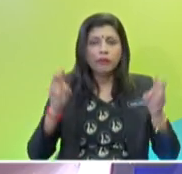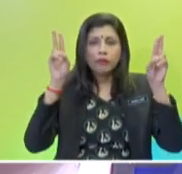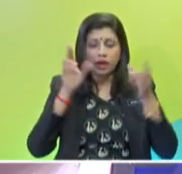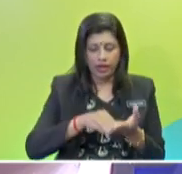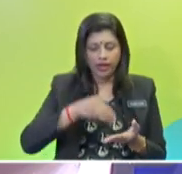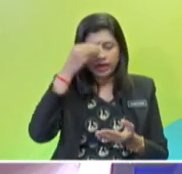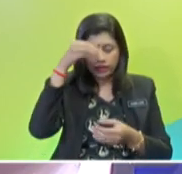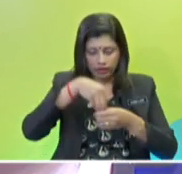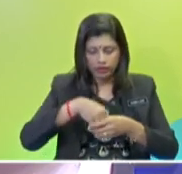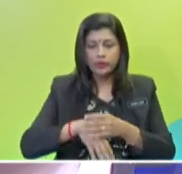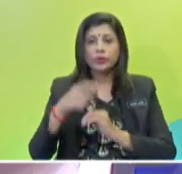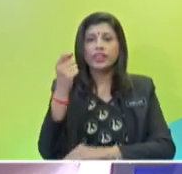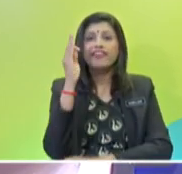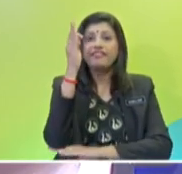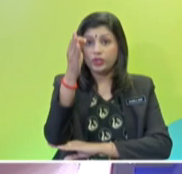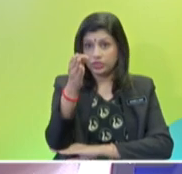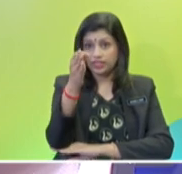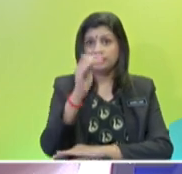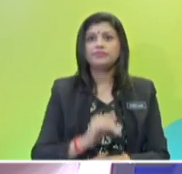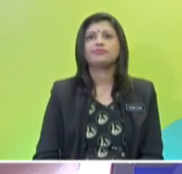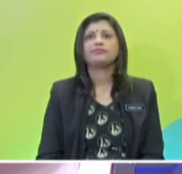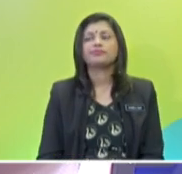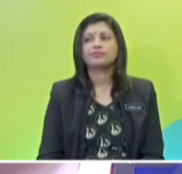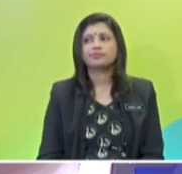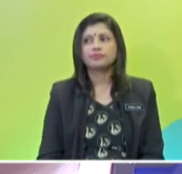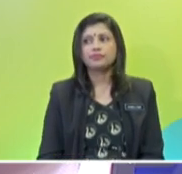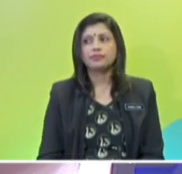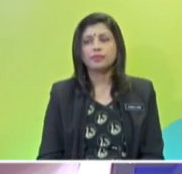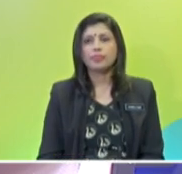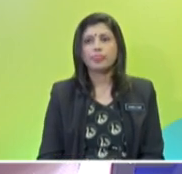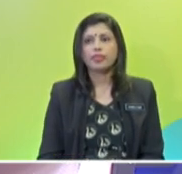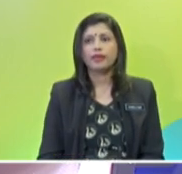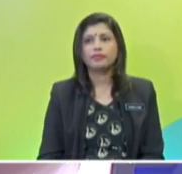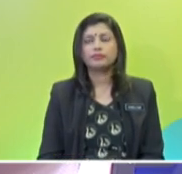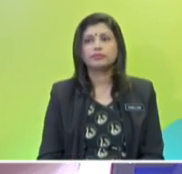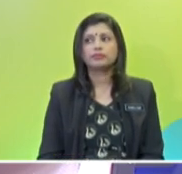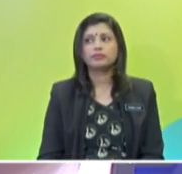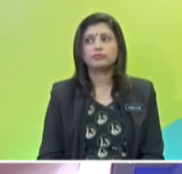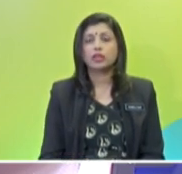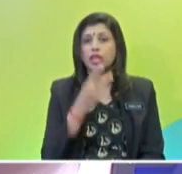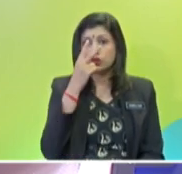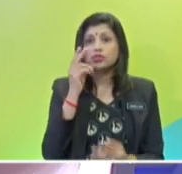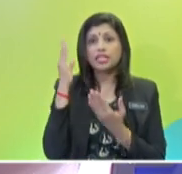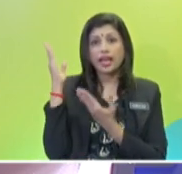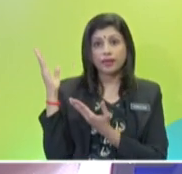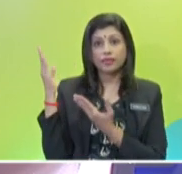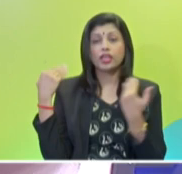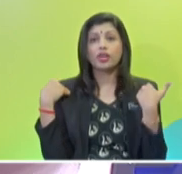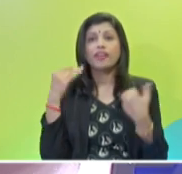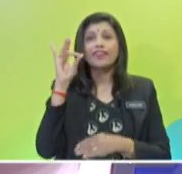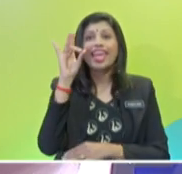this activity, I have provided 8 empty spaces where you have to rearrange the